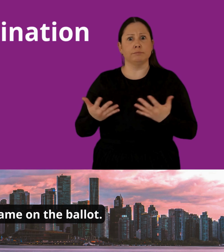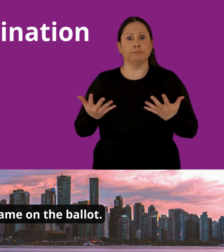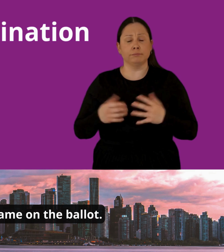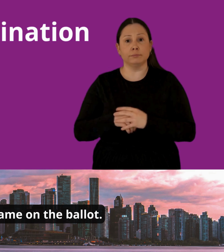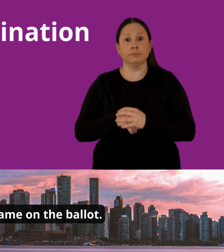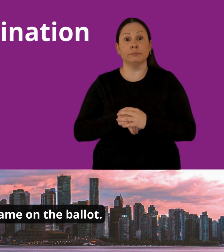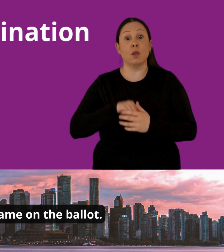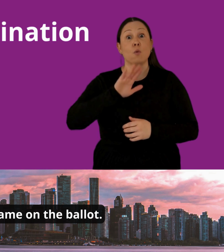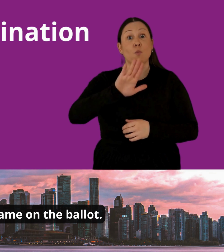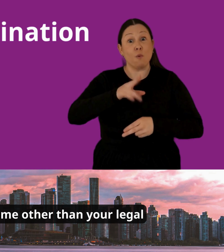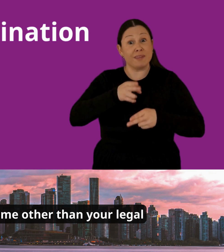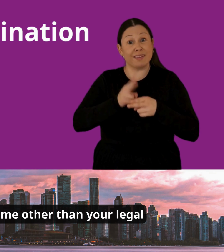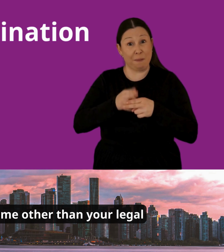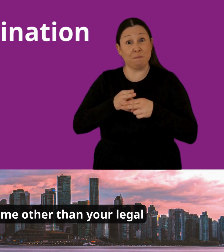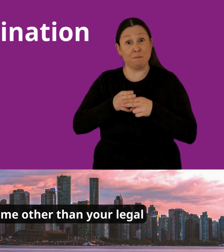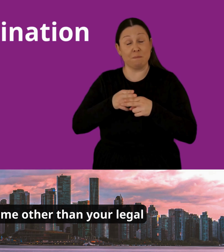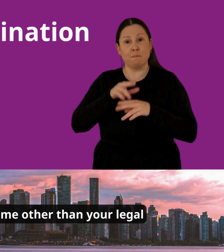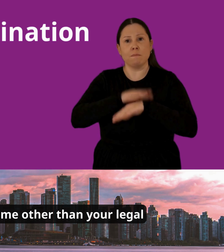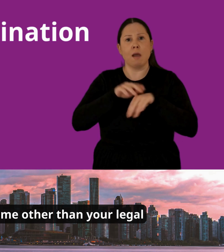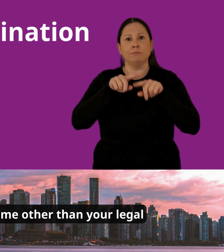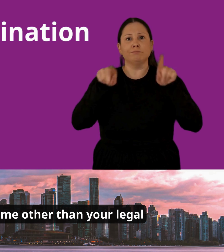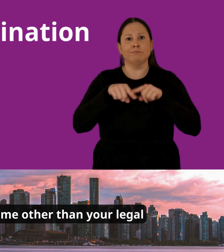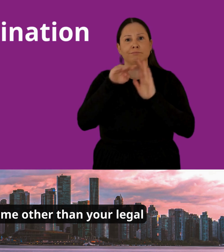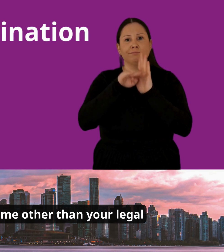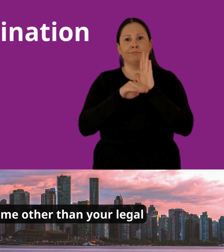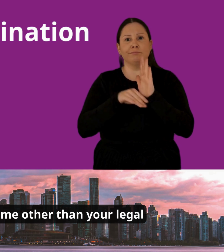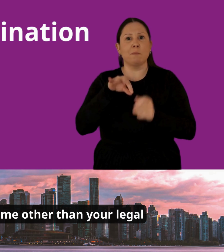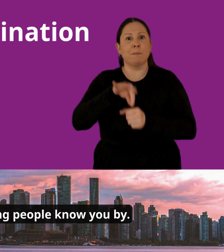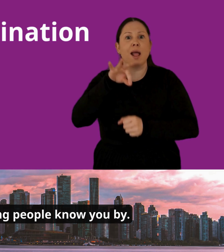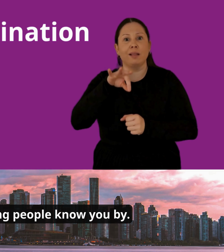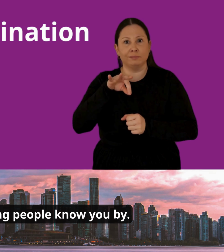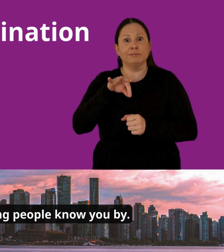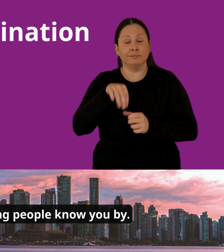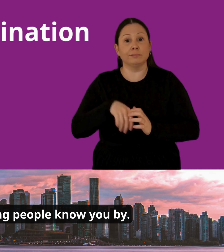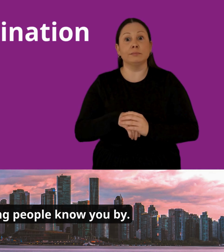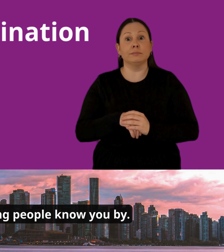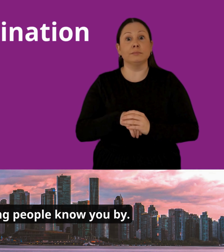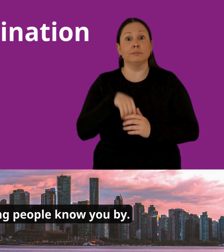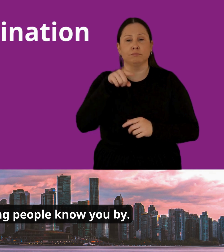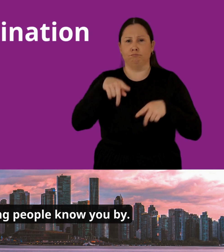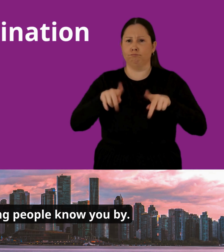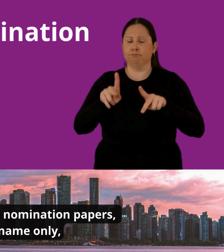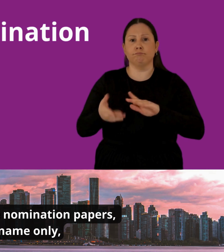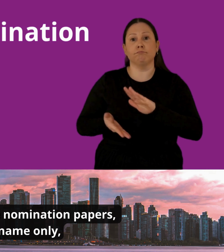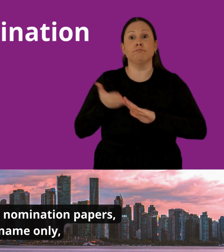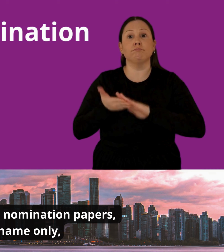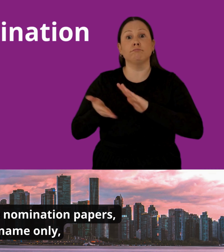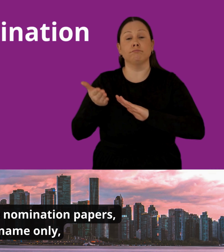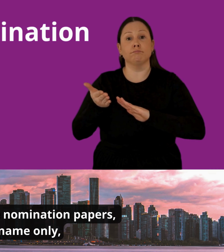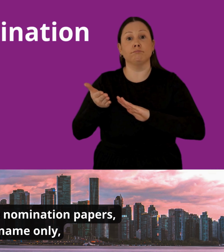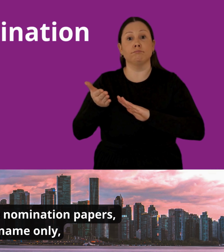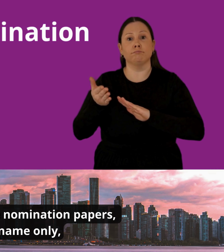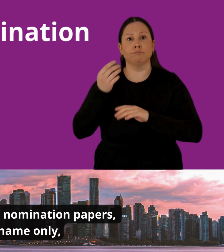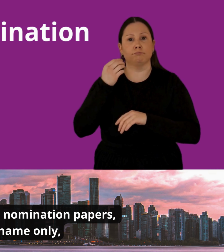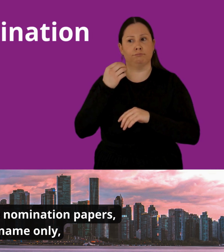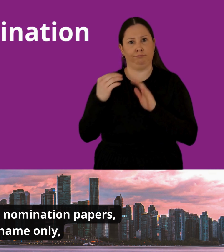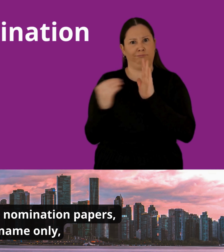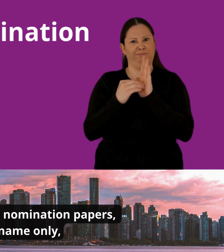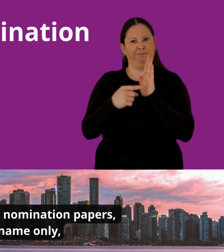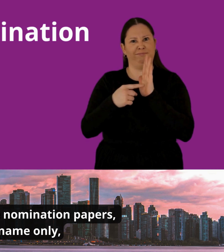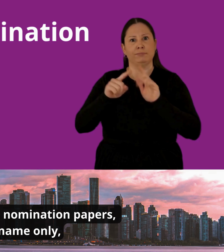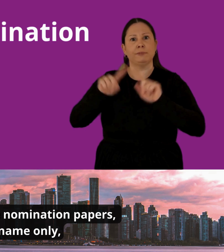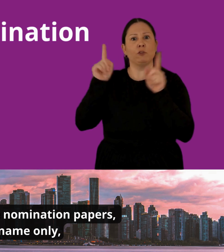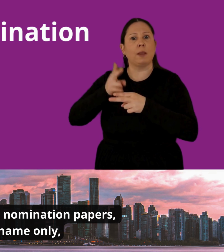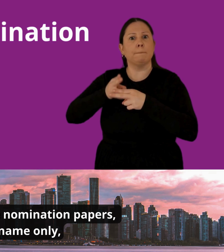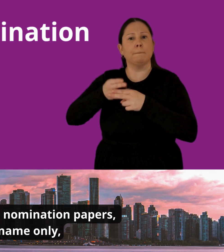Next up, your name on the ballot. You can run under a name other than your legal name if it's something people know you by. Just enter it on the nomination